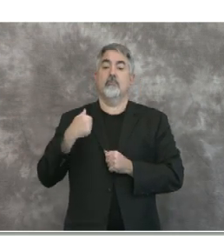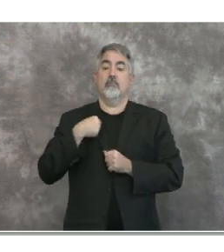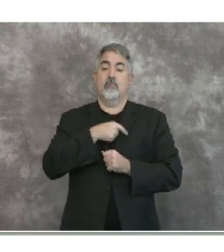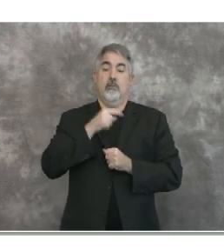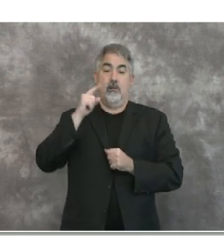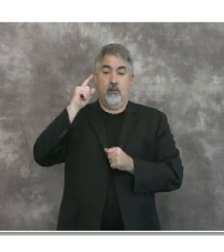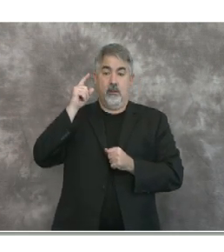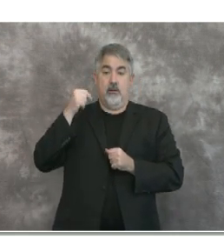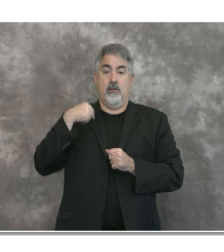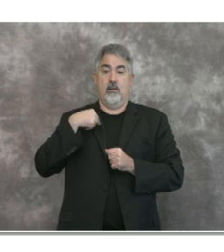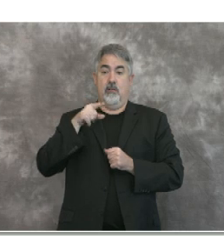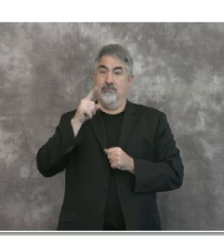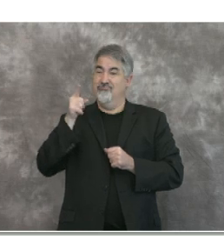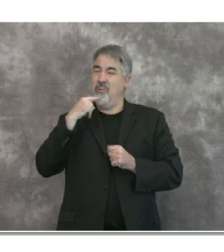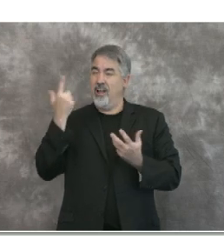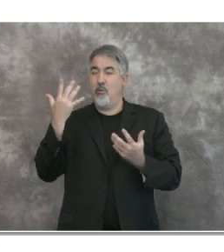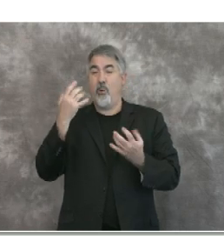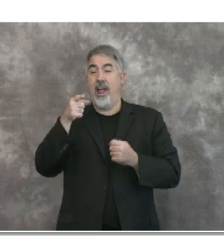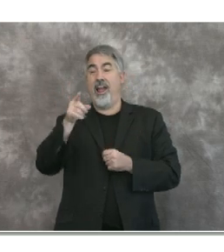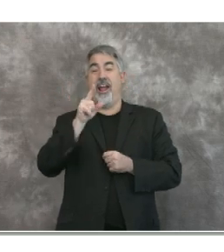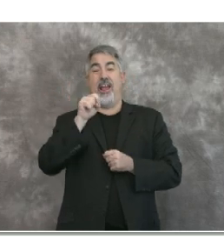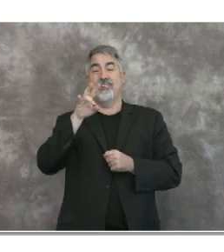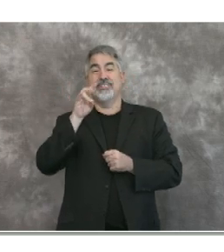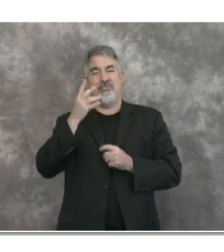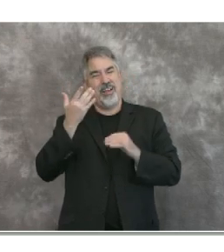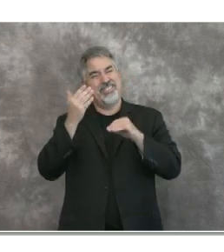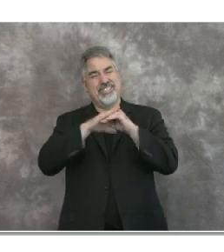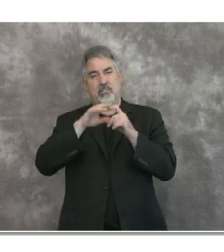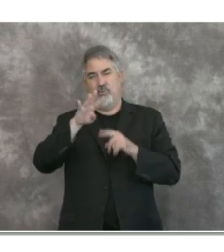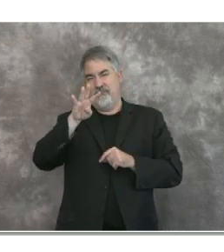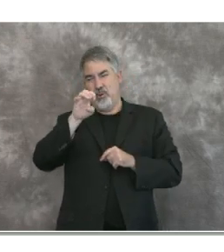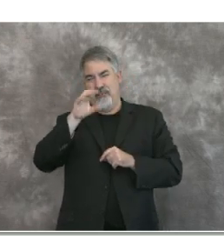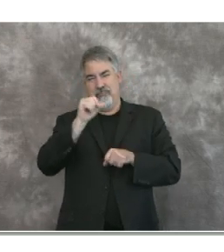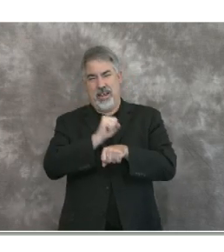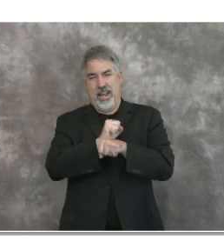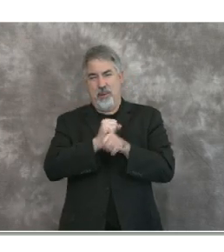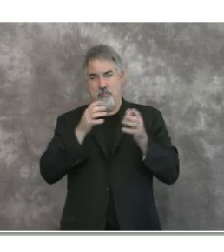than that, but we will assess that as we see an increase in testing